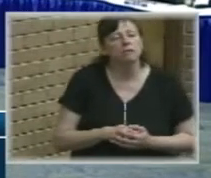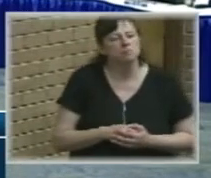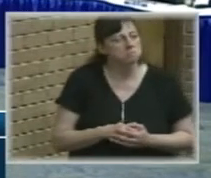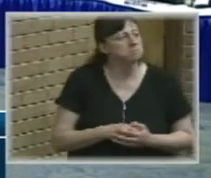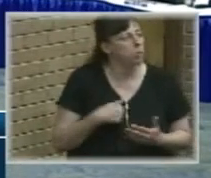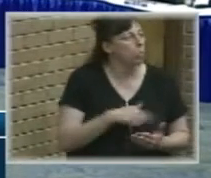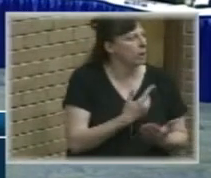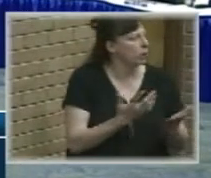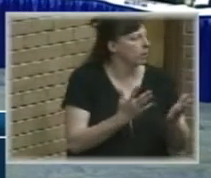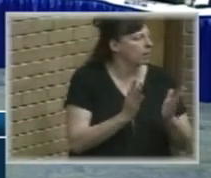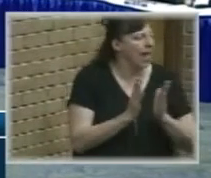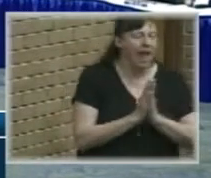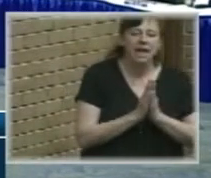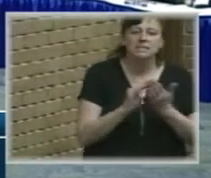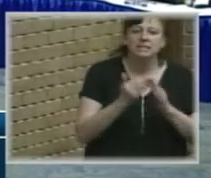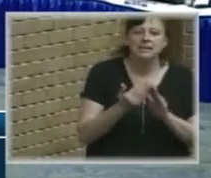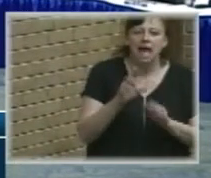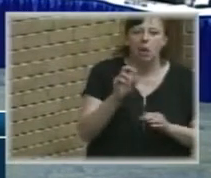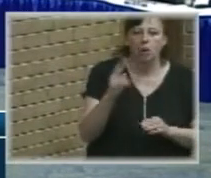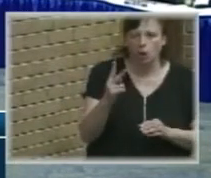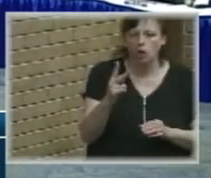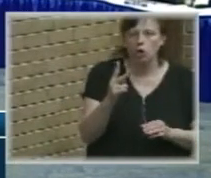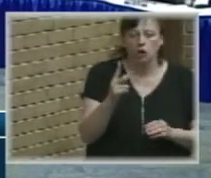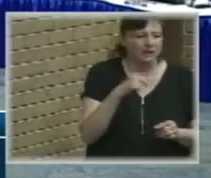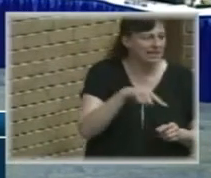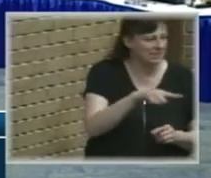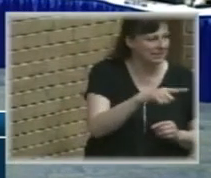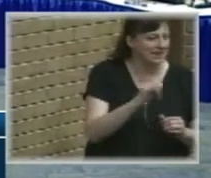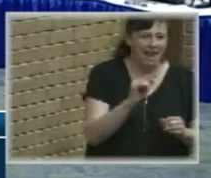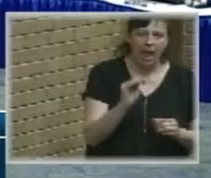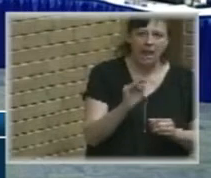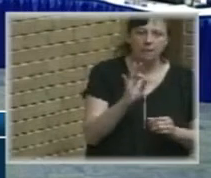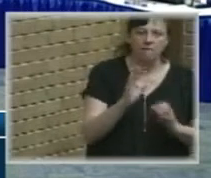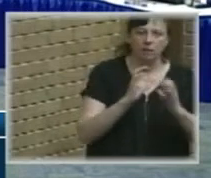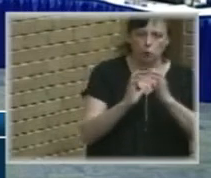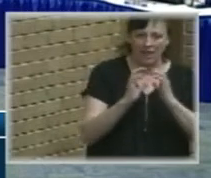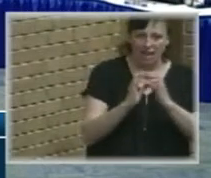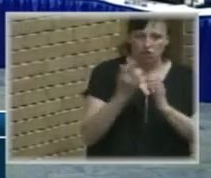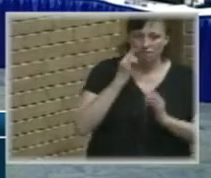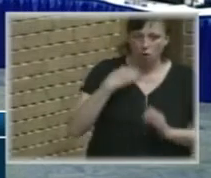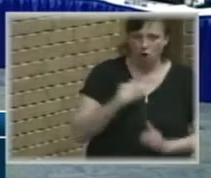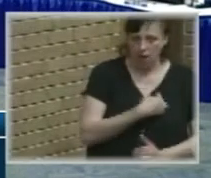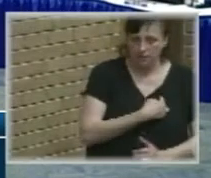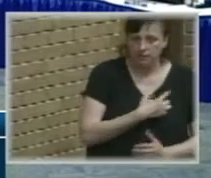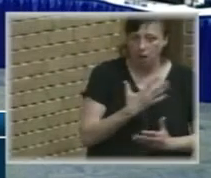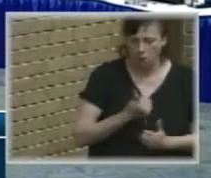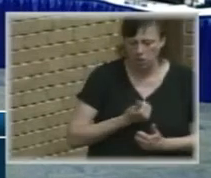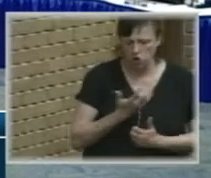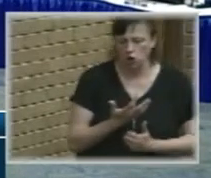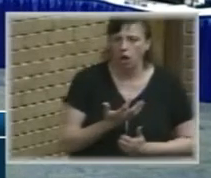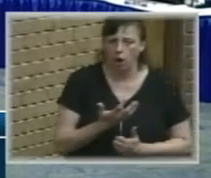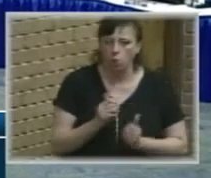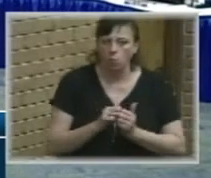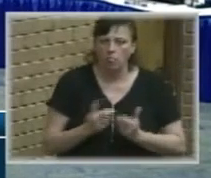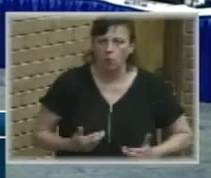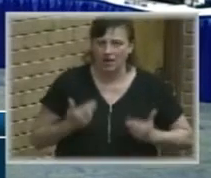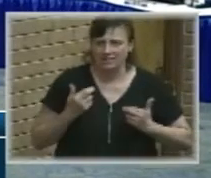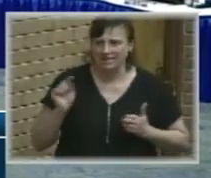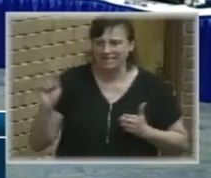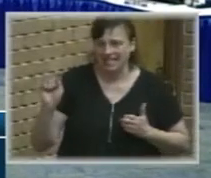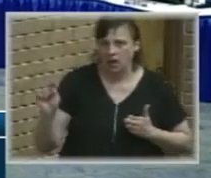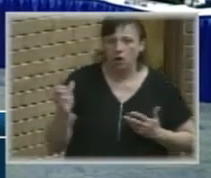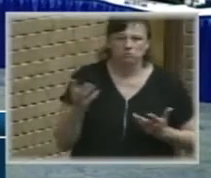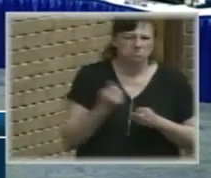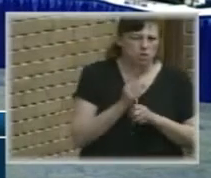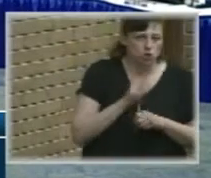I'll ask the town clerk to add this as an item of communication, and I do want to share with the residents there, just so there's no question